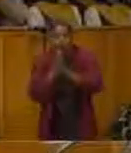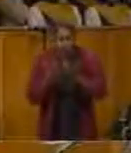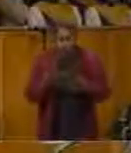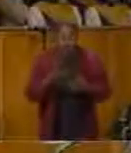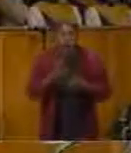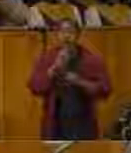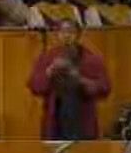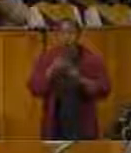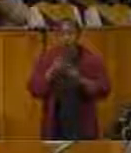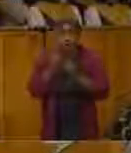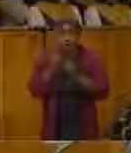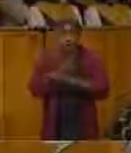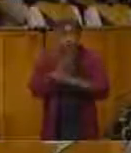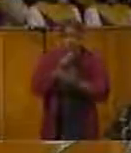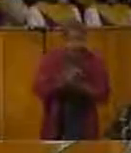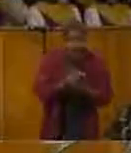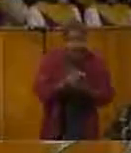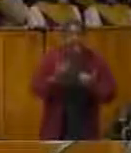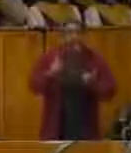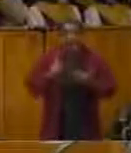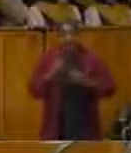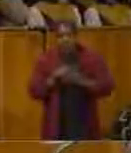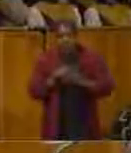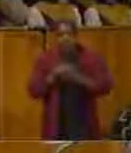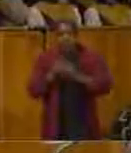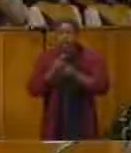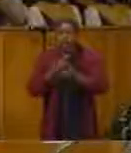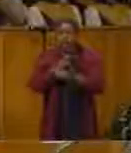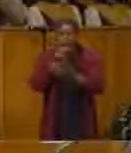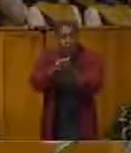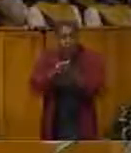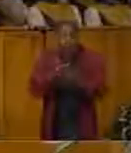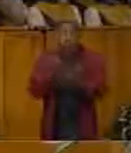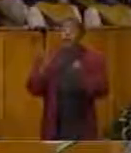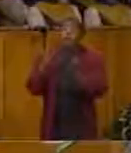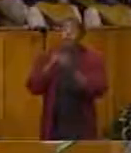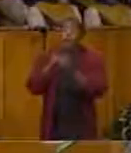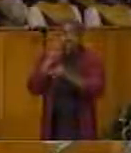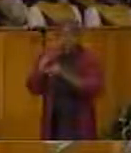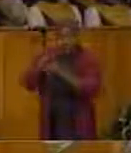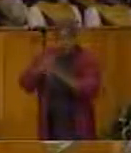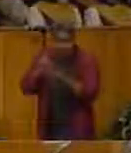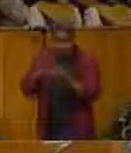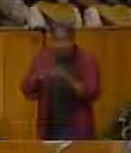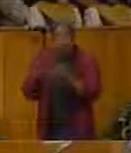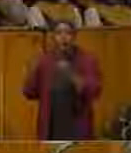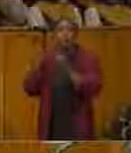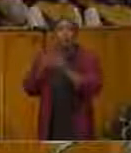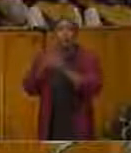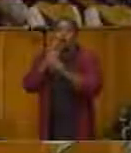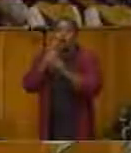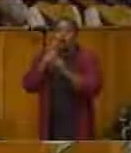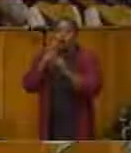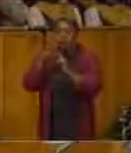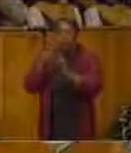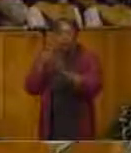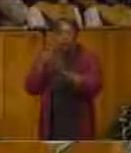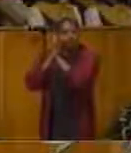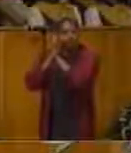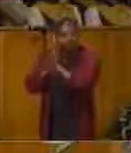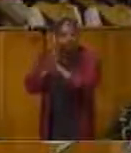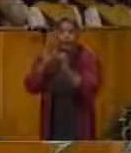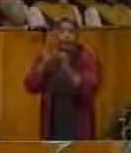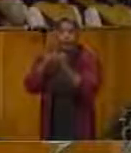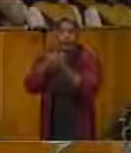money correctly more than it does walking by faith, more than it does praying, and more than it does being